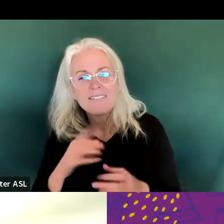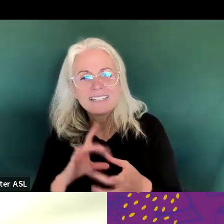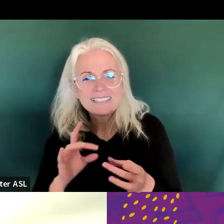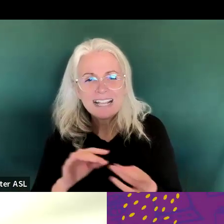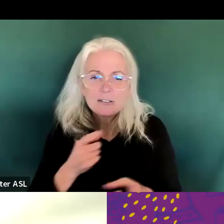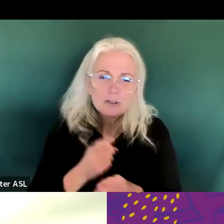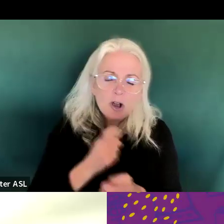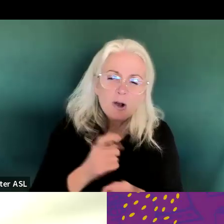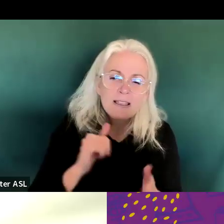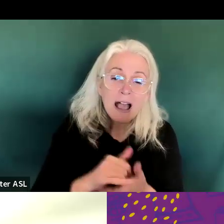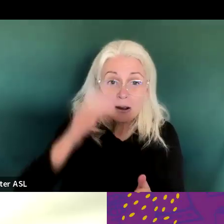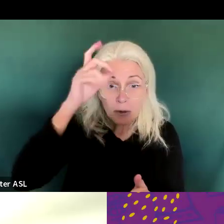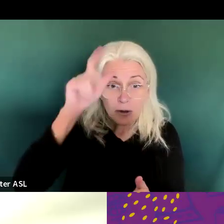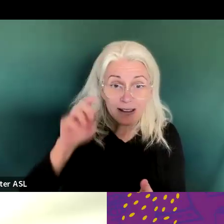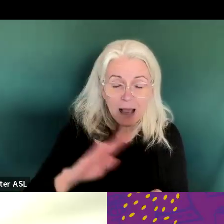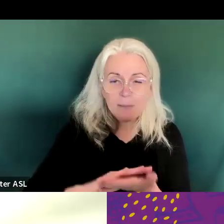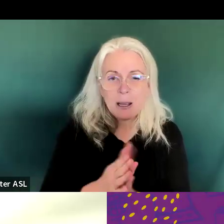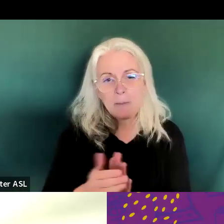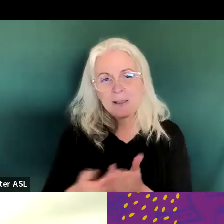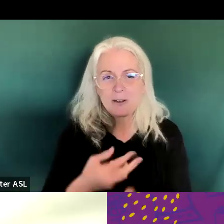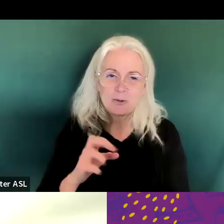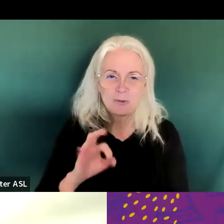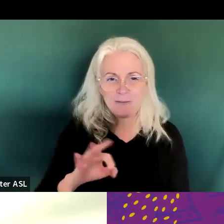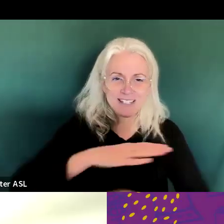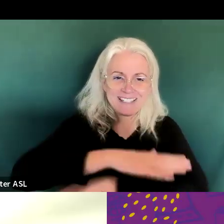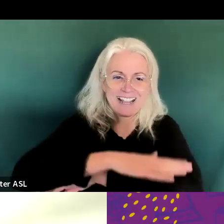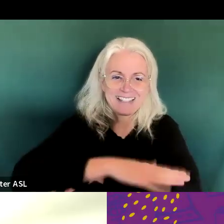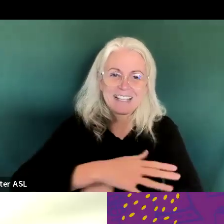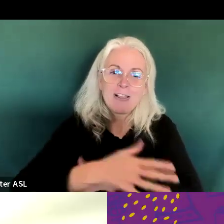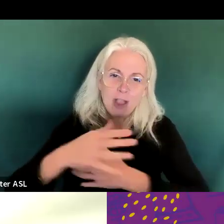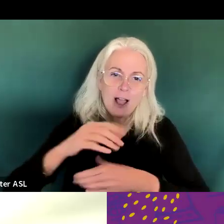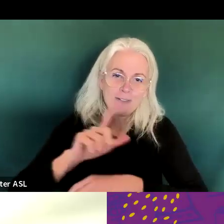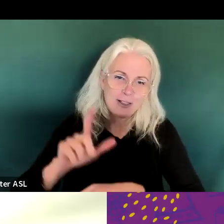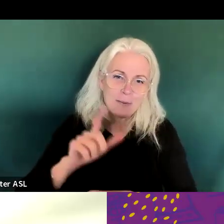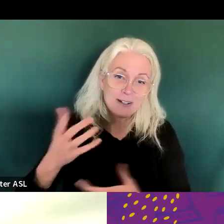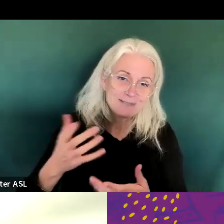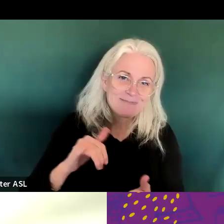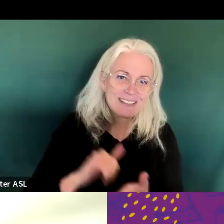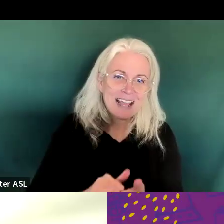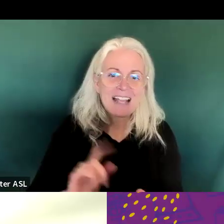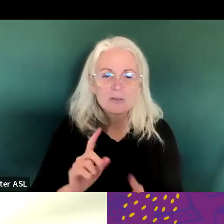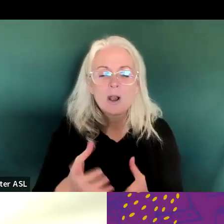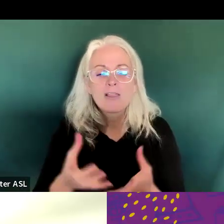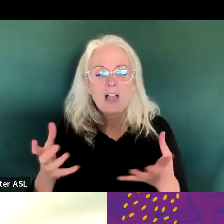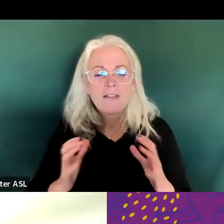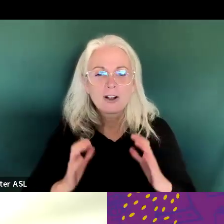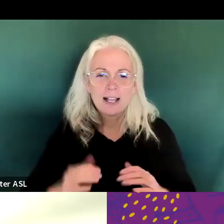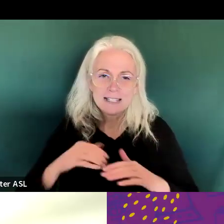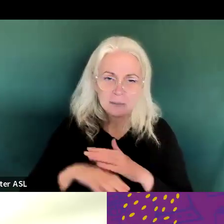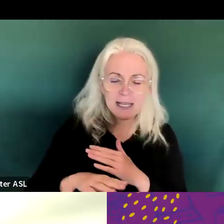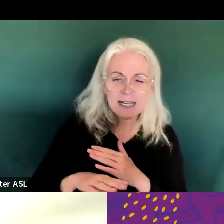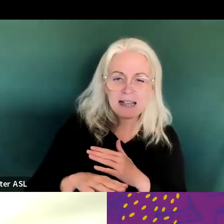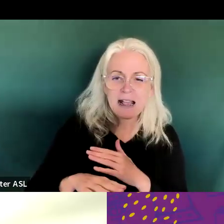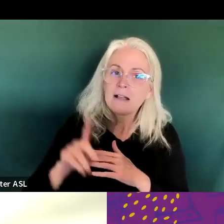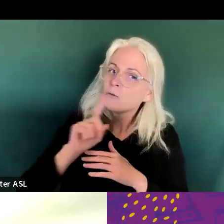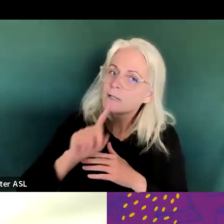that the computer lab has become the new reference desk in a lot of our libraries. And that is where a lot of our constituents come in, and they